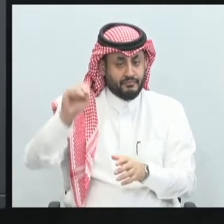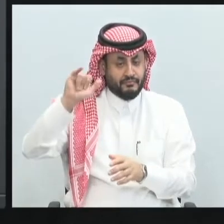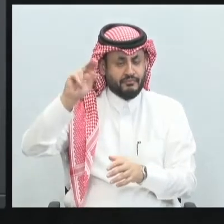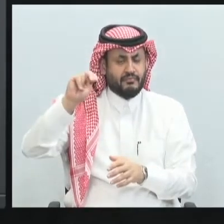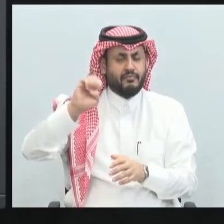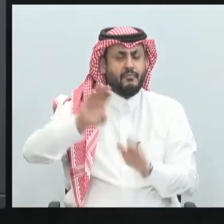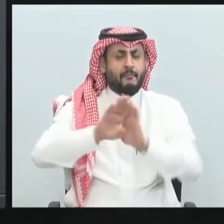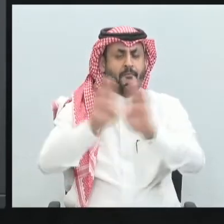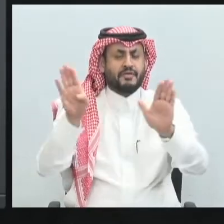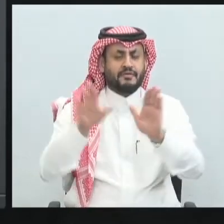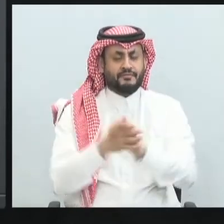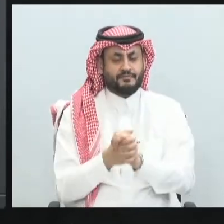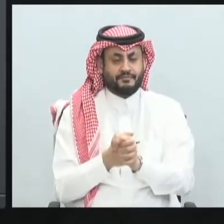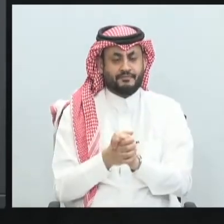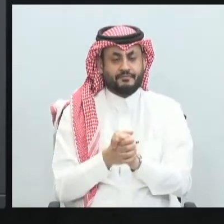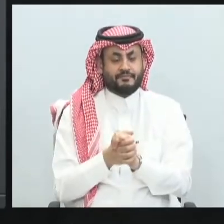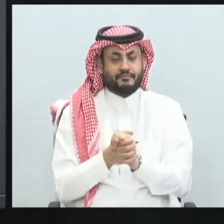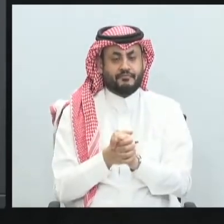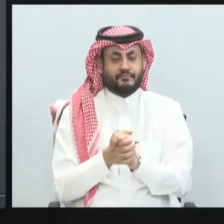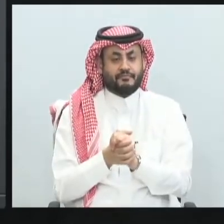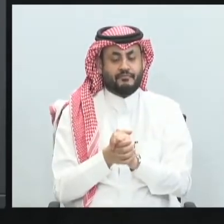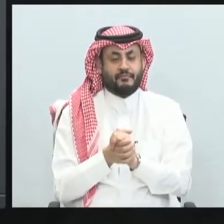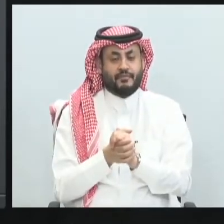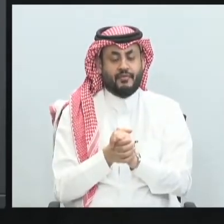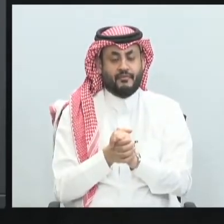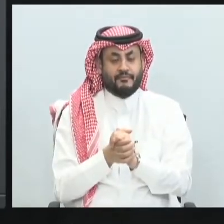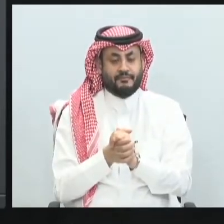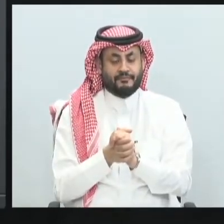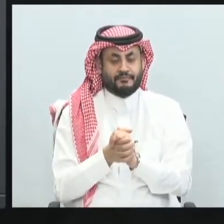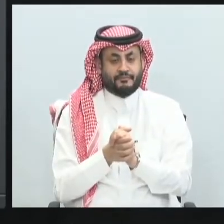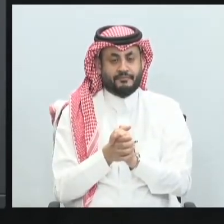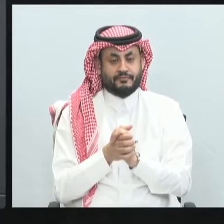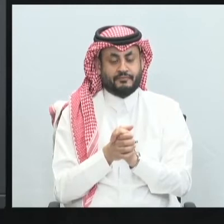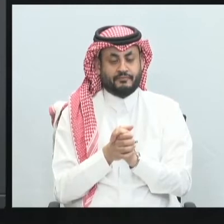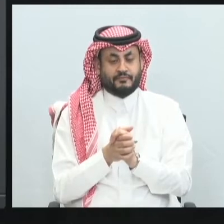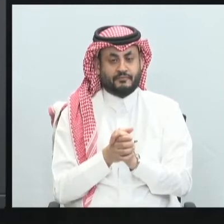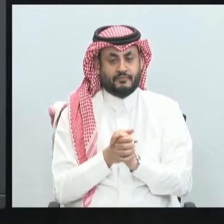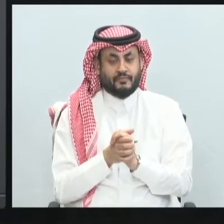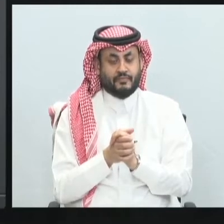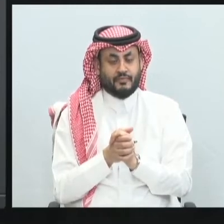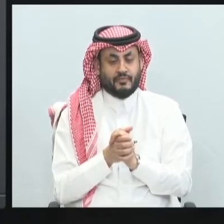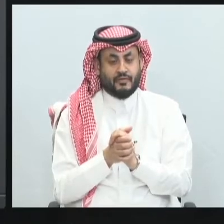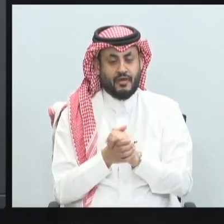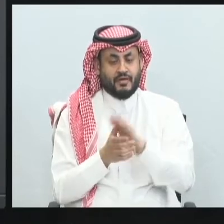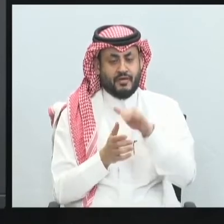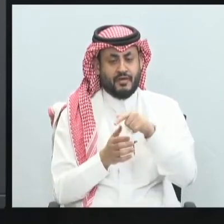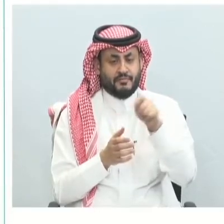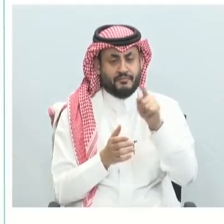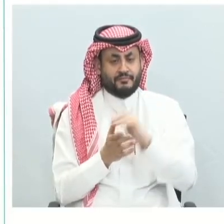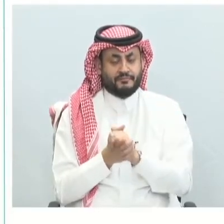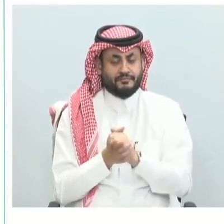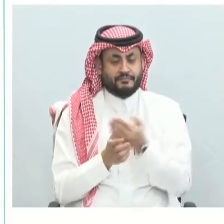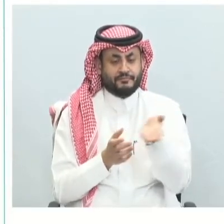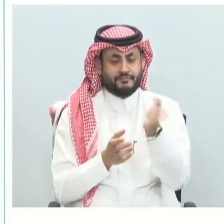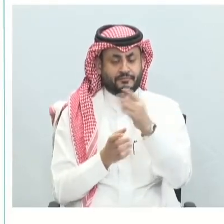hat or anything. Just it's mine and that's it, okay? So here, it's my book. It's the correct answer here.